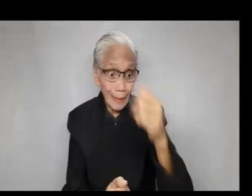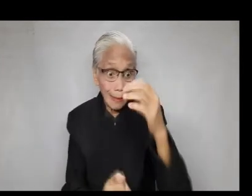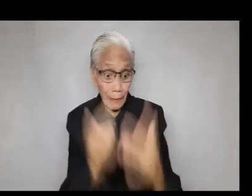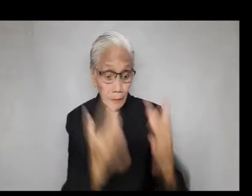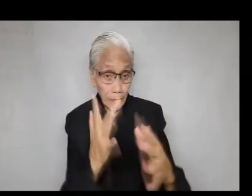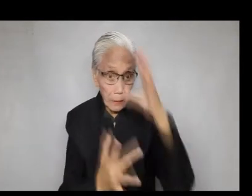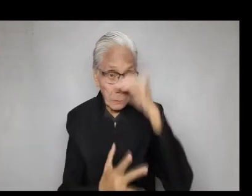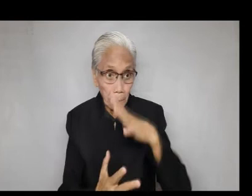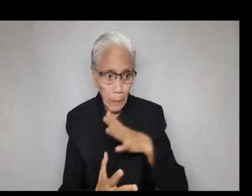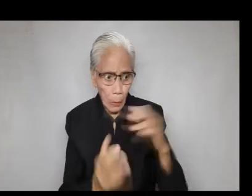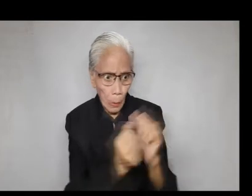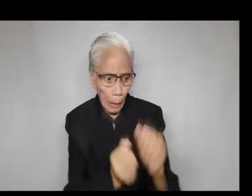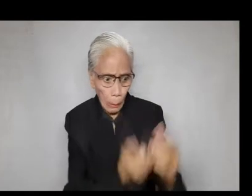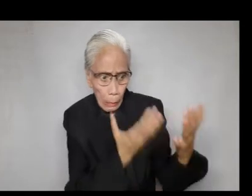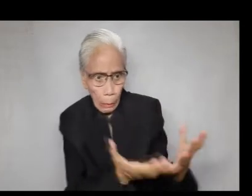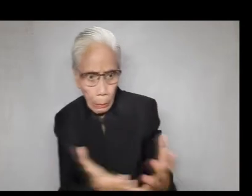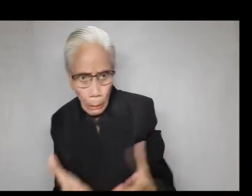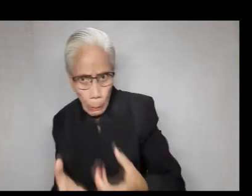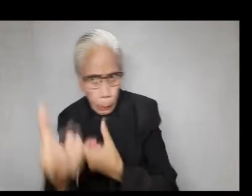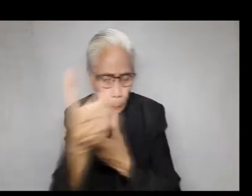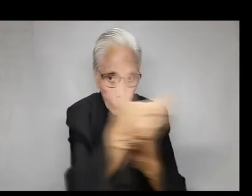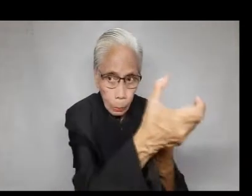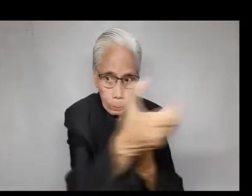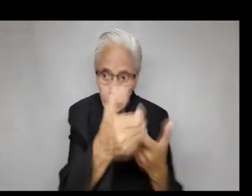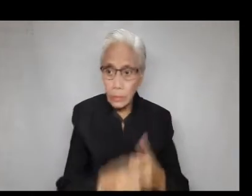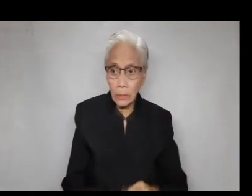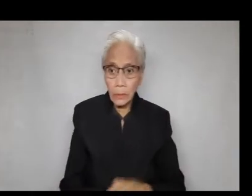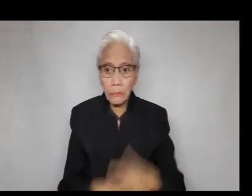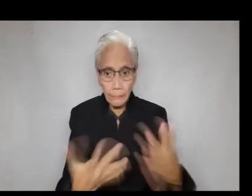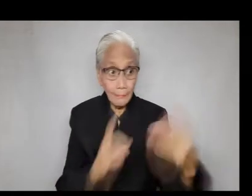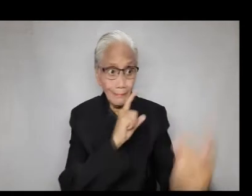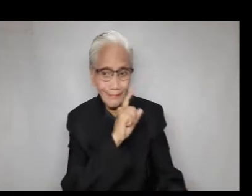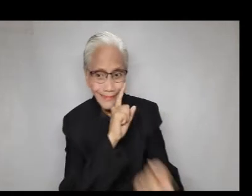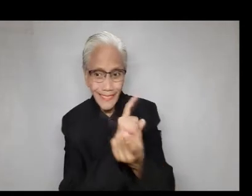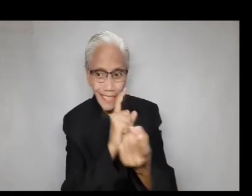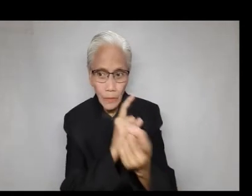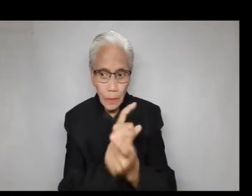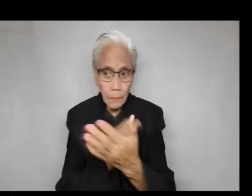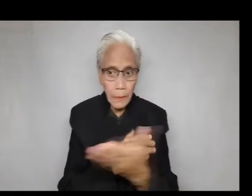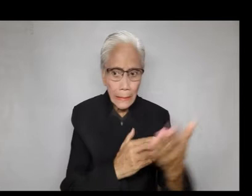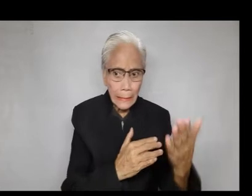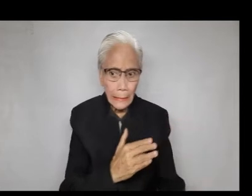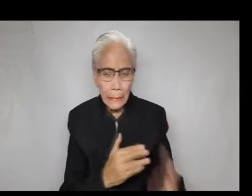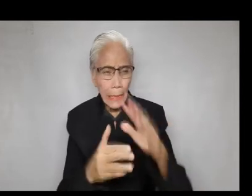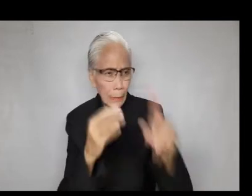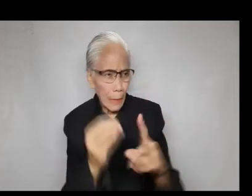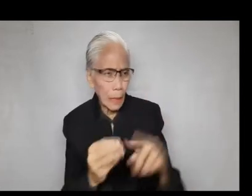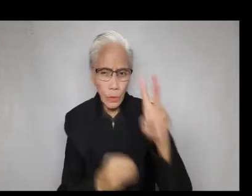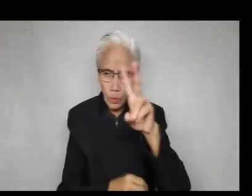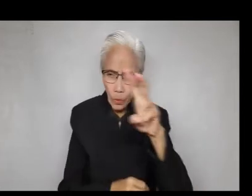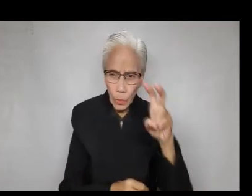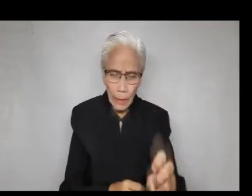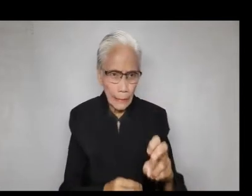equipment. As they came toward the fire, much to their surprise and chagrin, they encountered between themselves and the flames